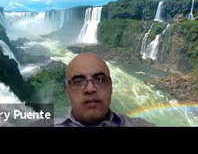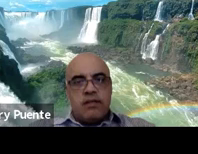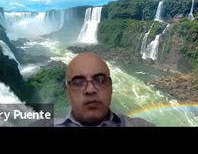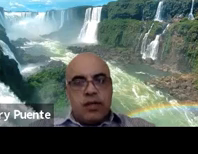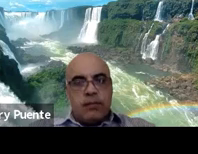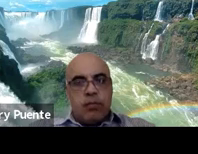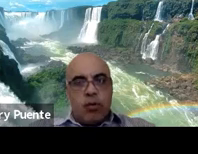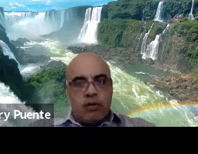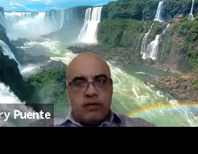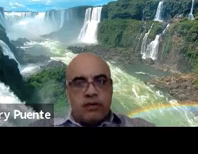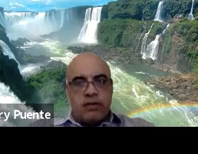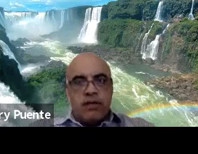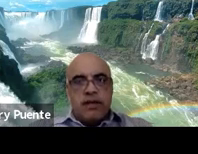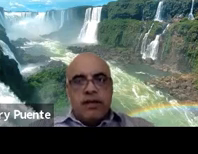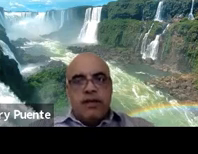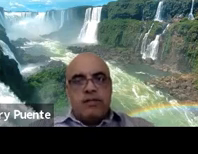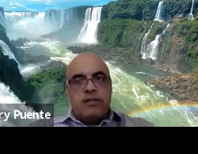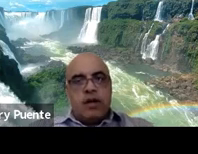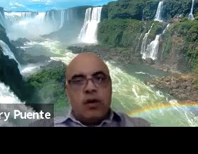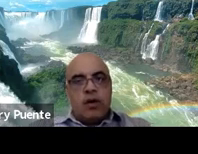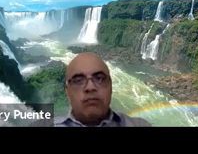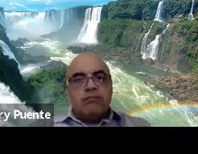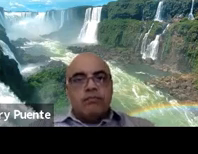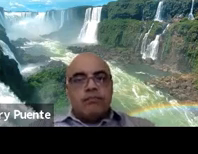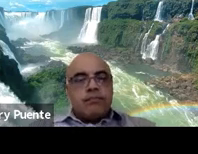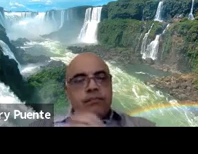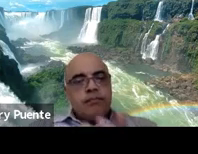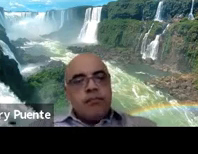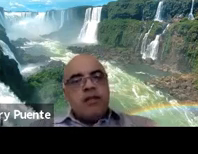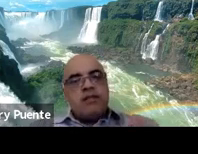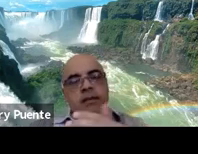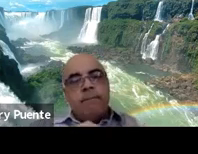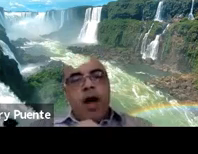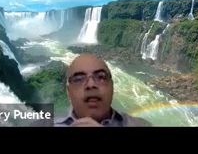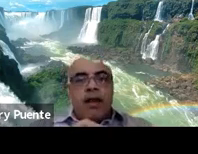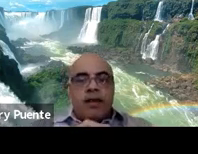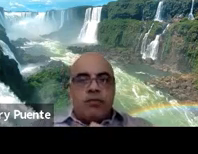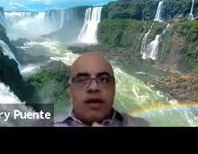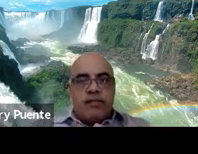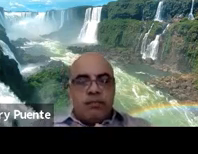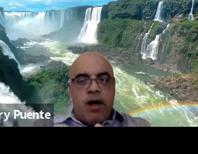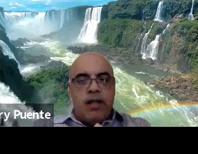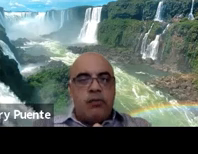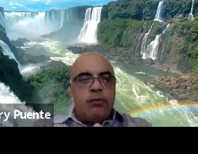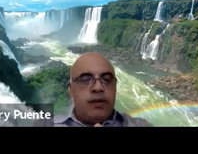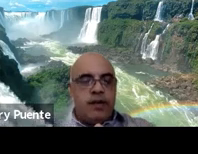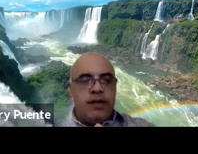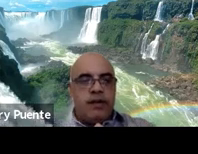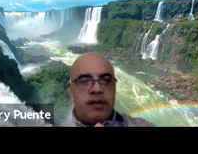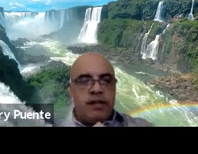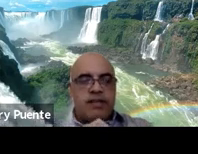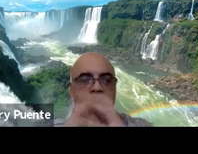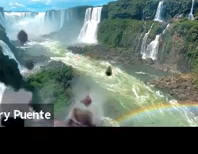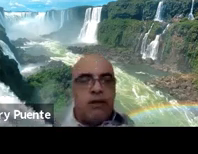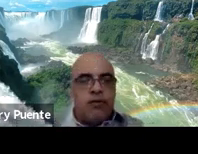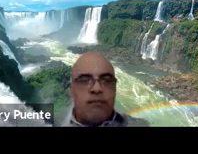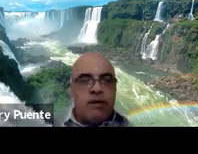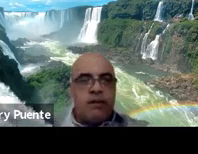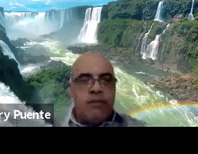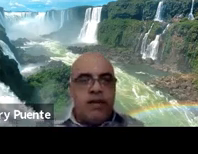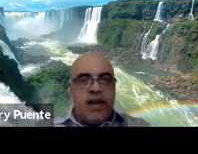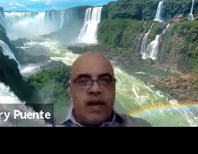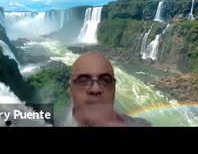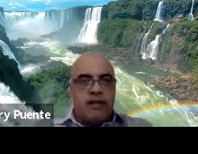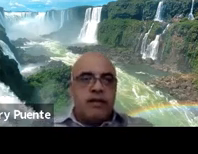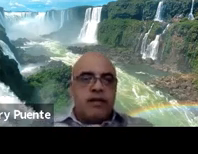especially, is really important. And so symbolic, right? Symbolic would be an example of what I